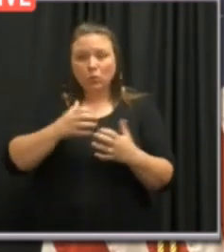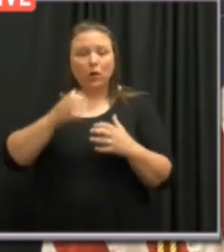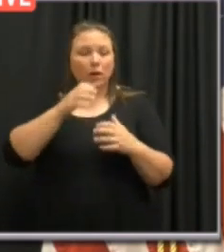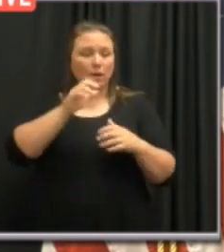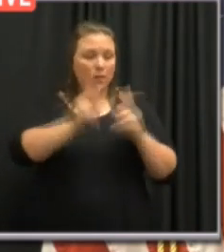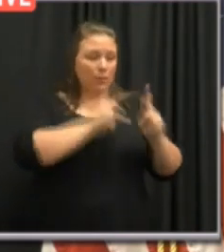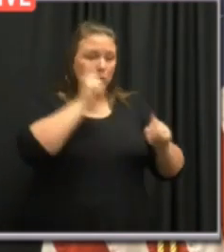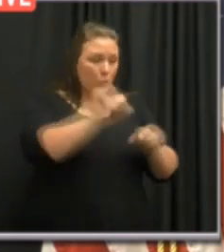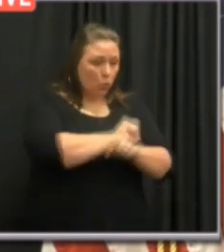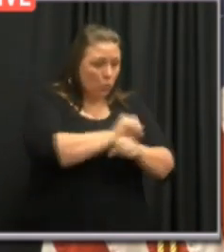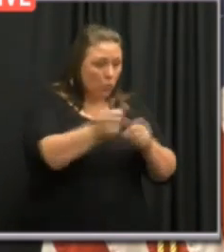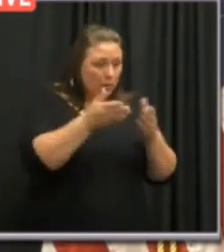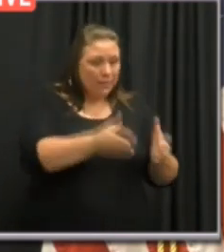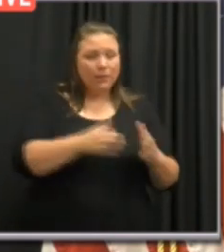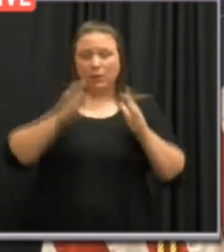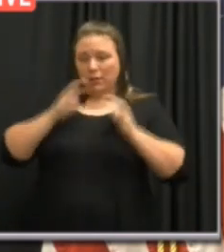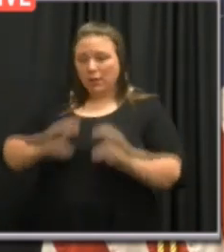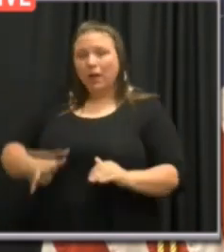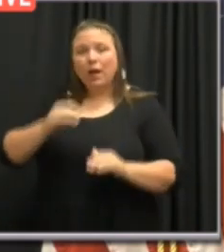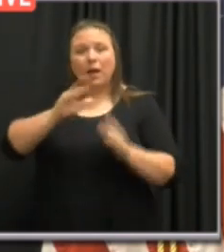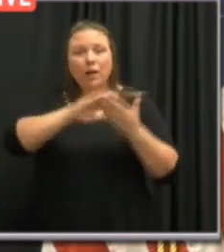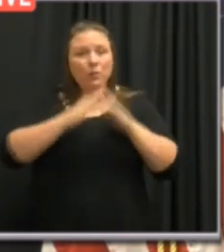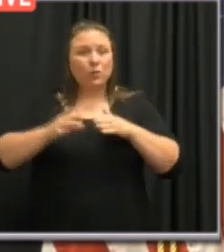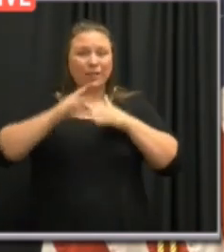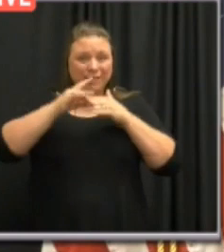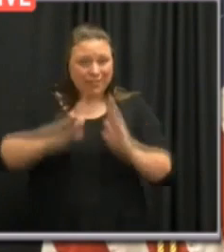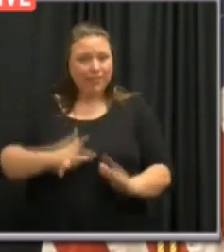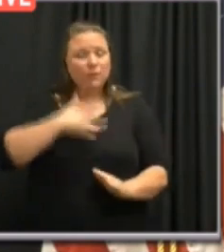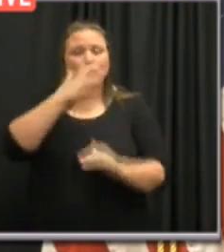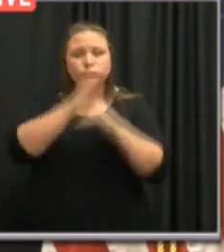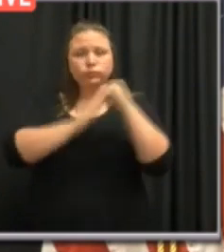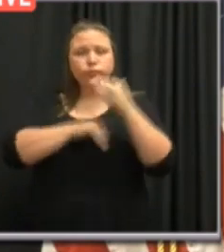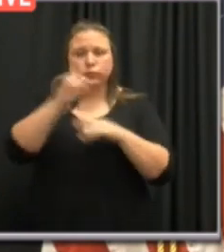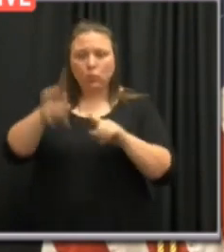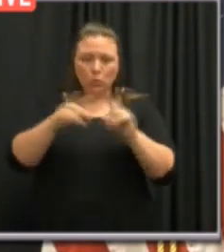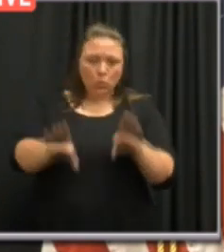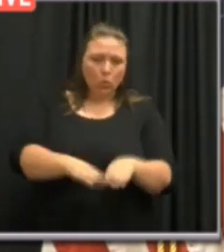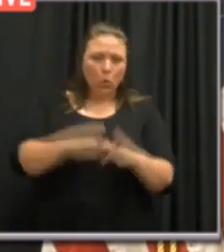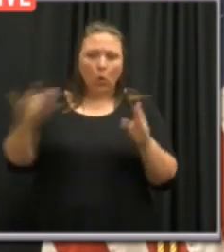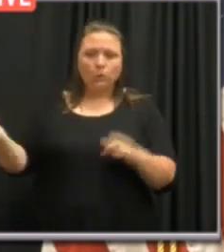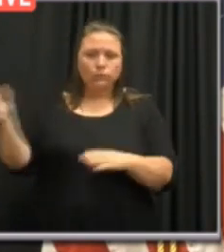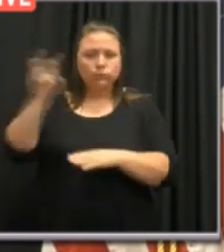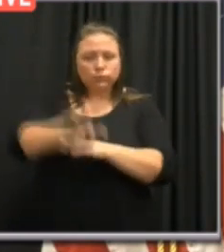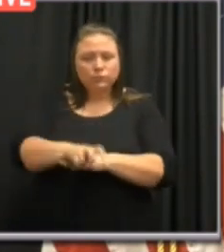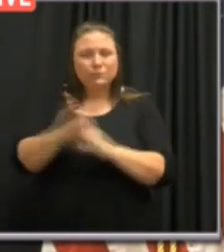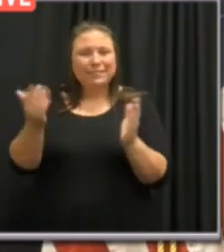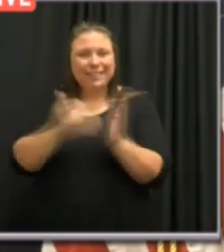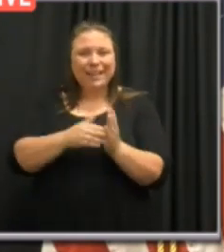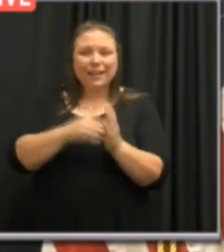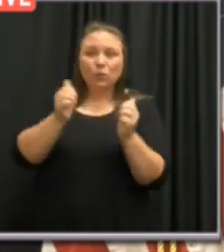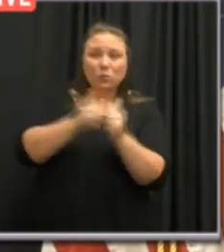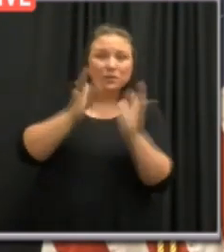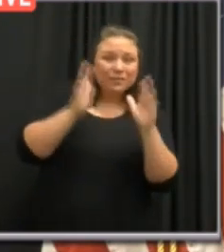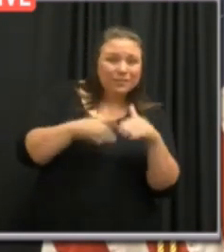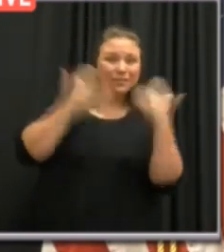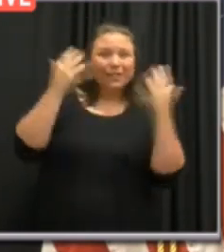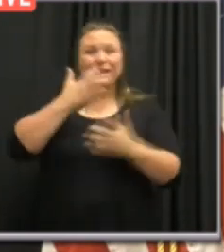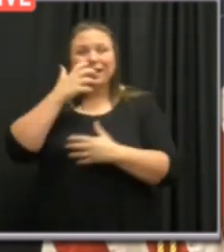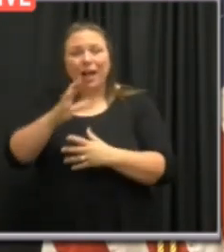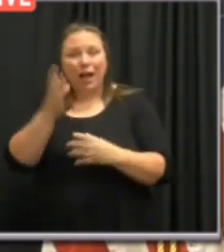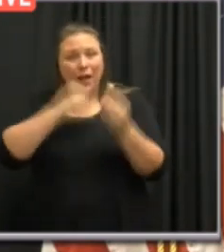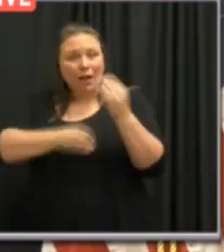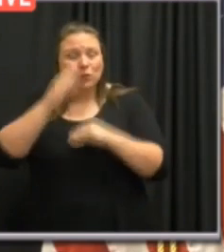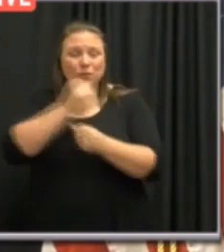our guests, and our community leaders to feel comfortable as we reopen restaurants, providing smiles, hot food, and a